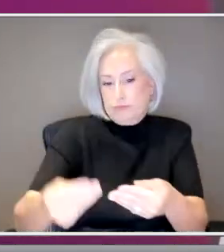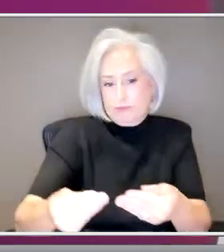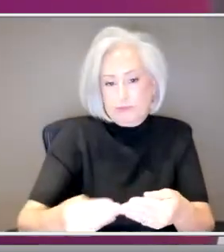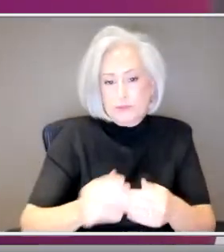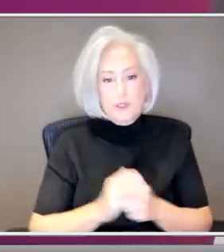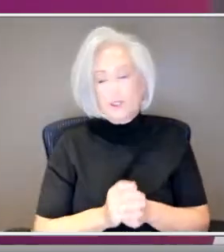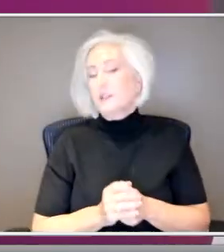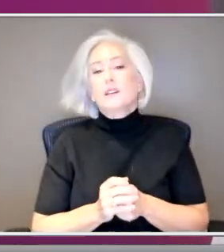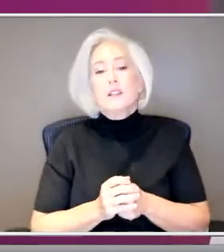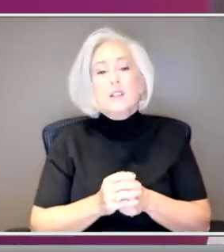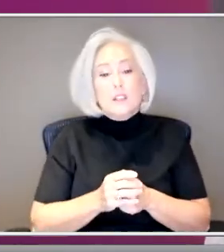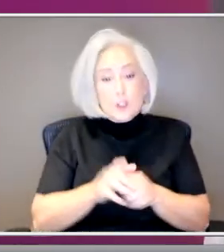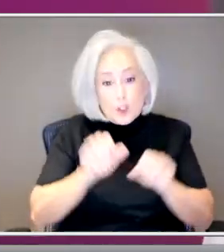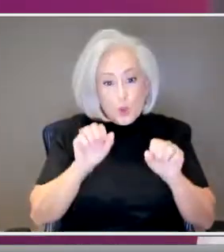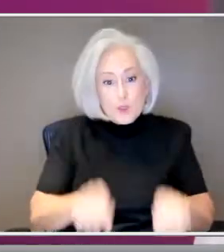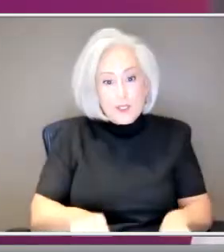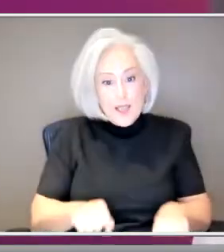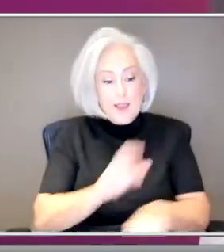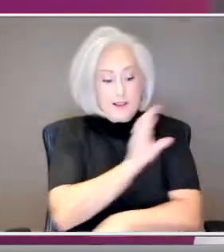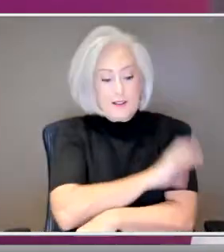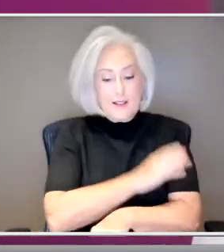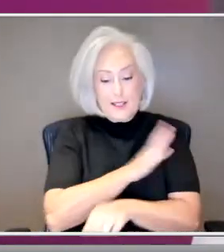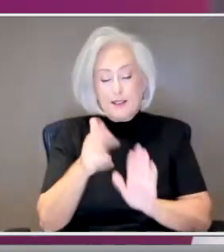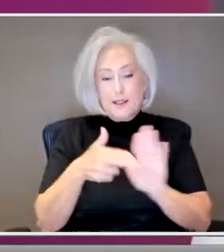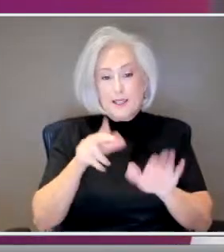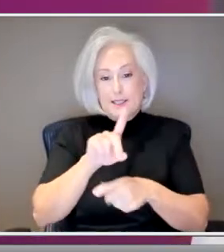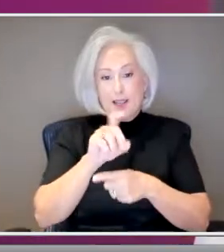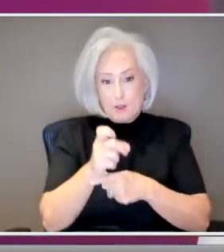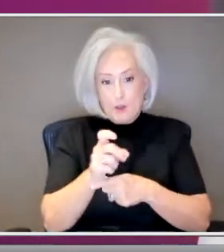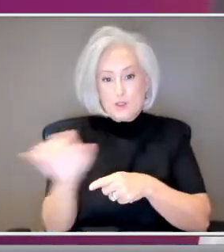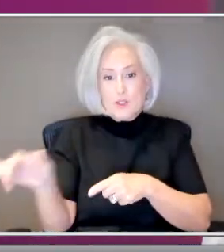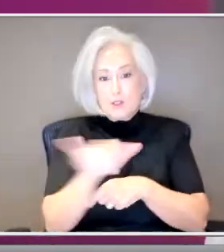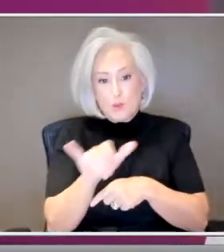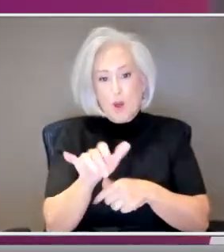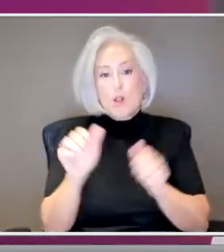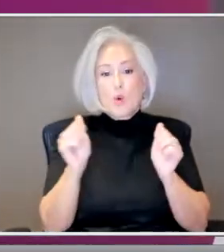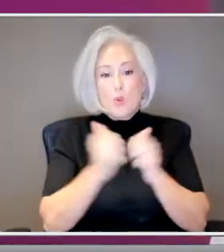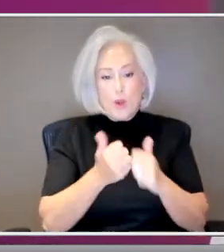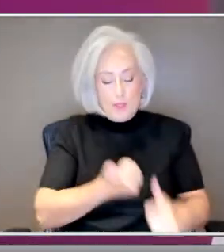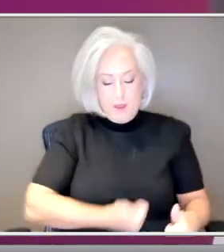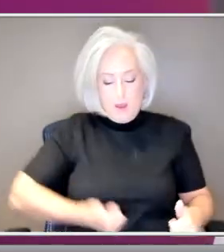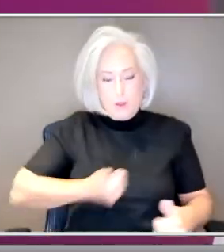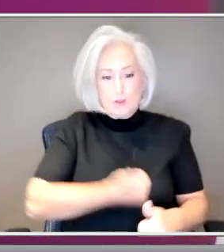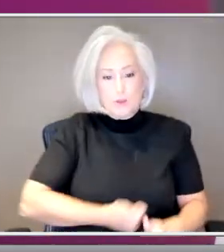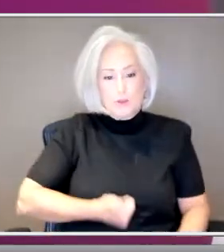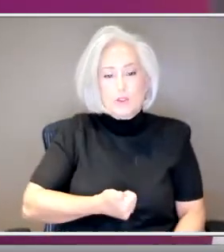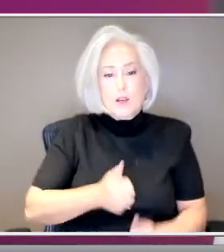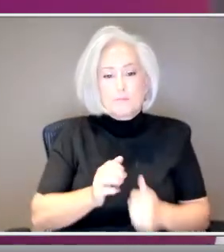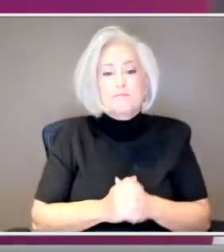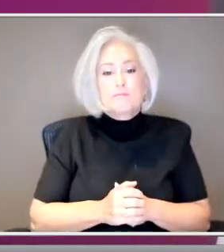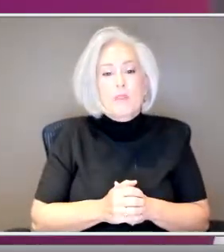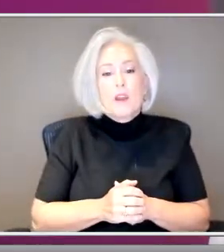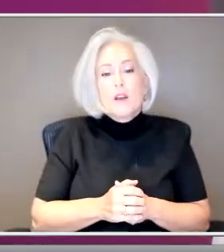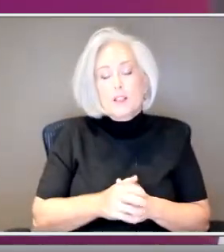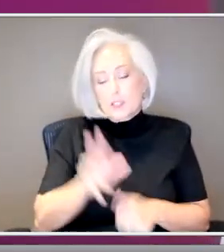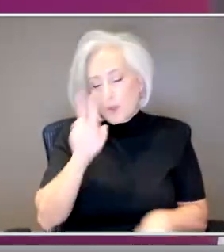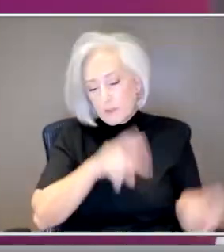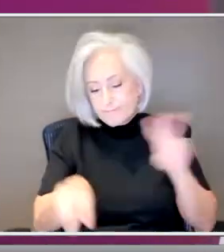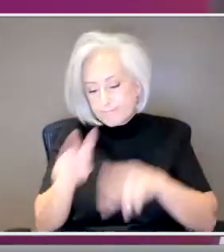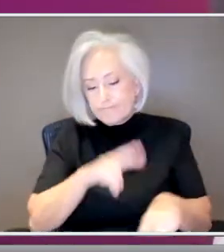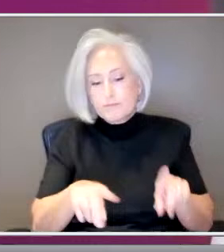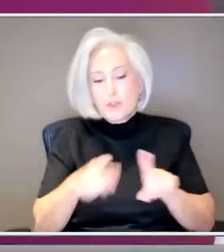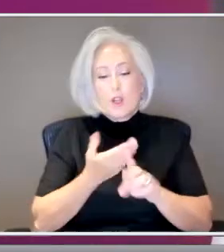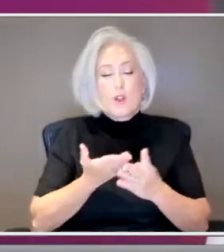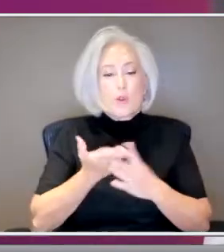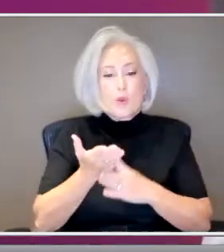can clinically diagnose it as well, and that's where the ultrasound comes in. So we walk through the family, and this is again a